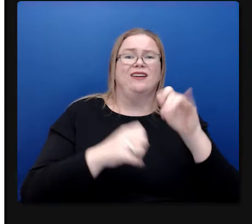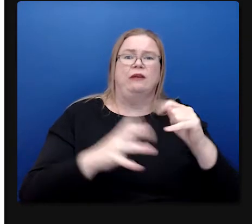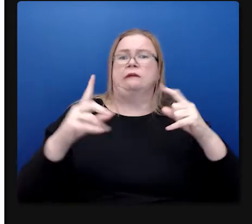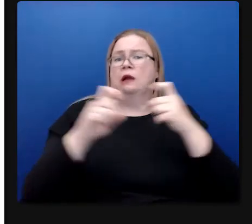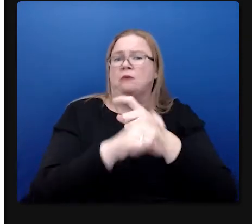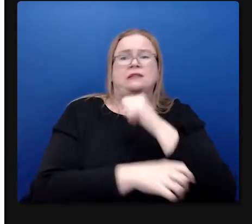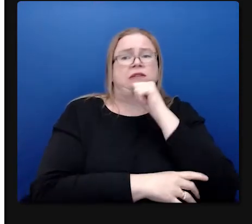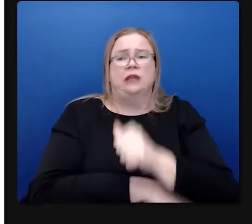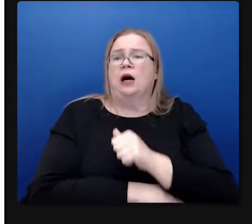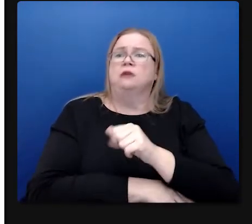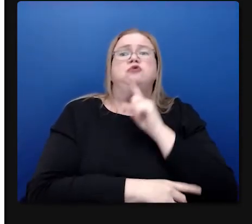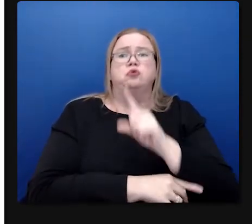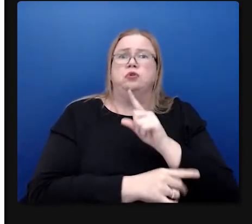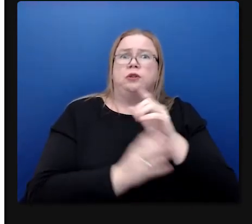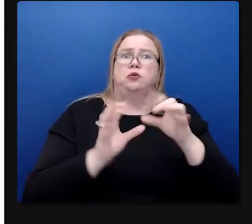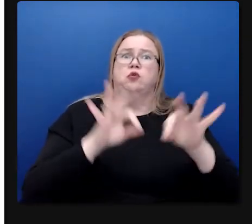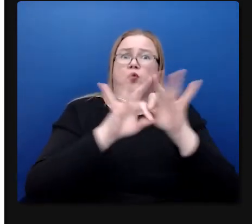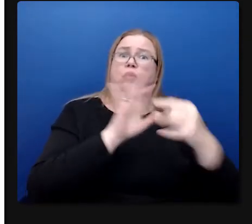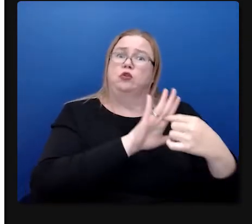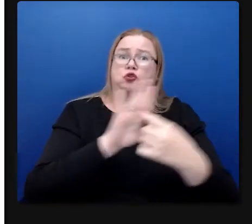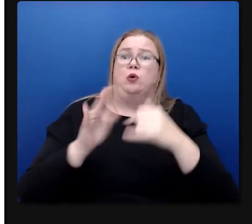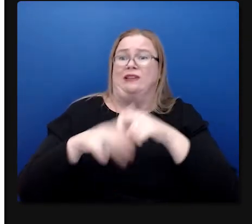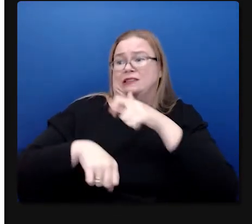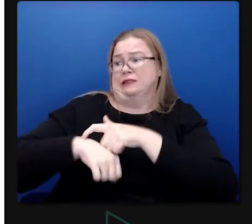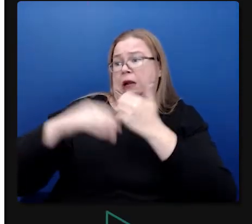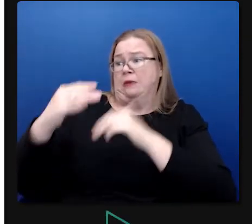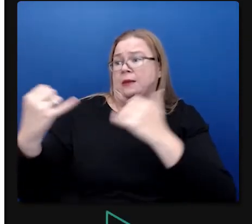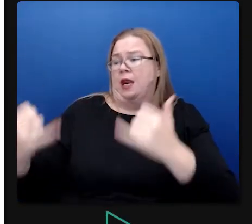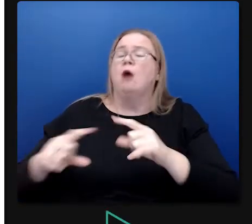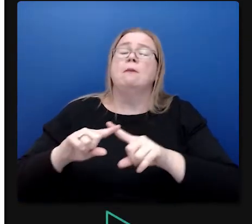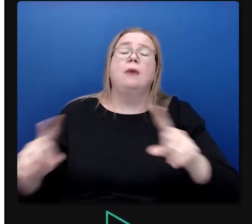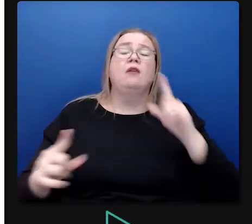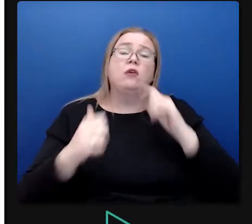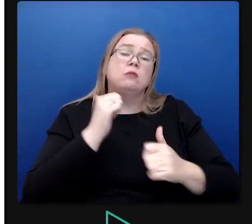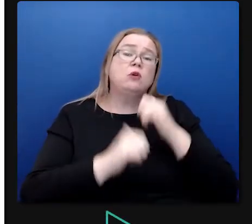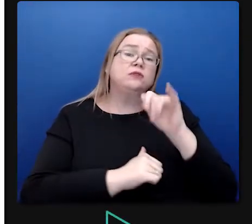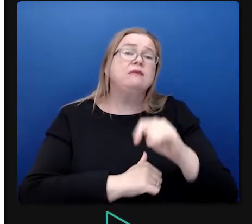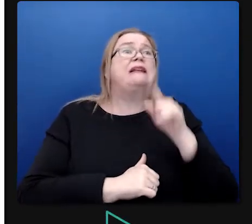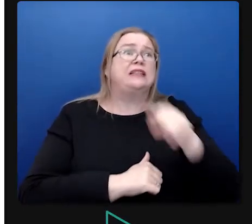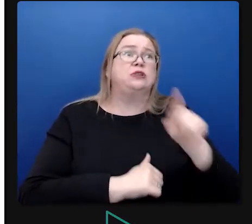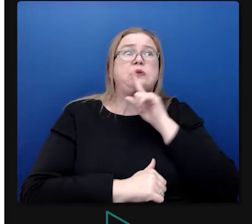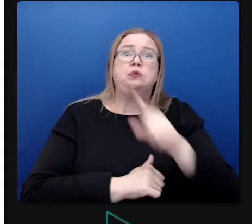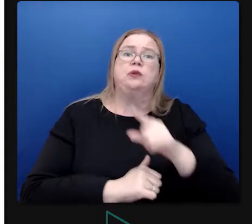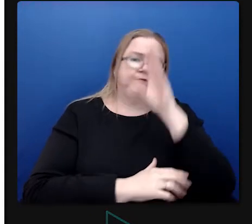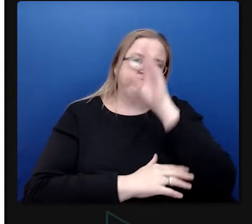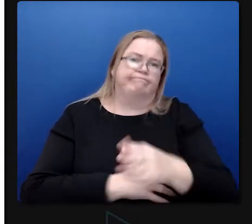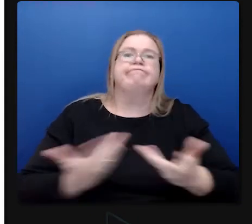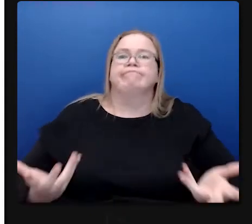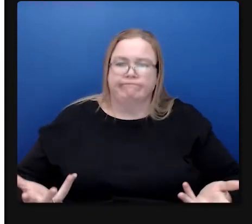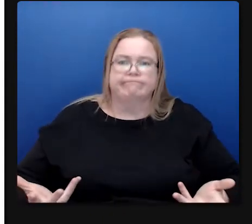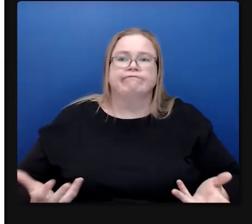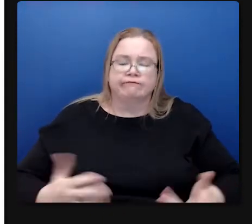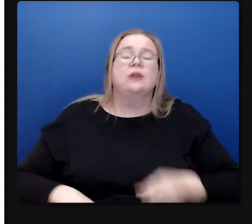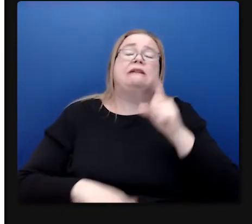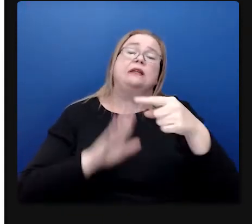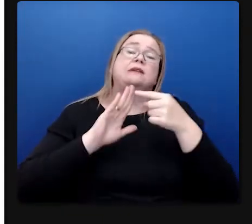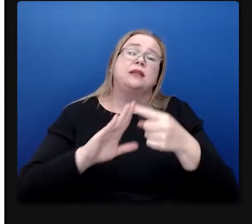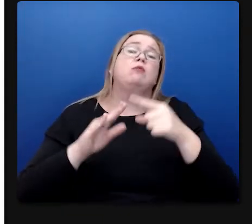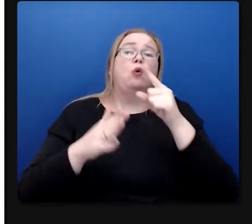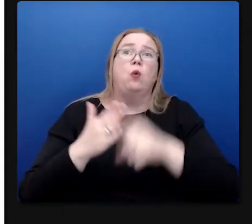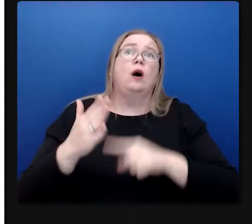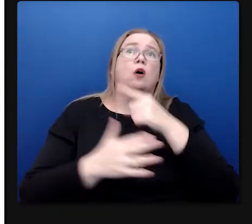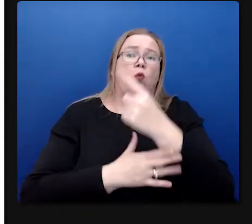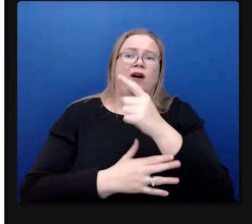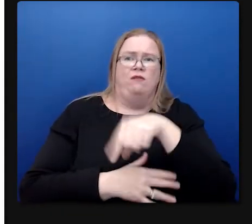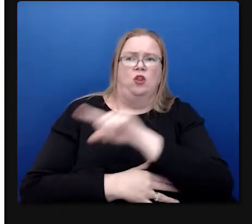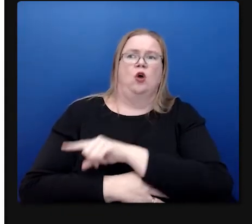is complex and not particularly worth showing off in this time constraint. But for the most part, this is really straightforward. So this is an example of